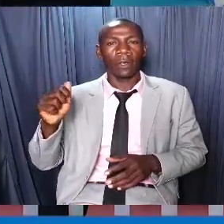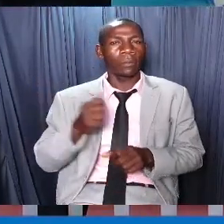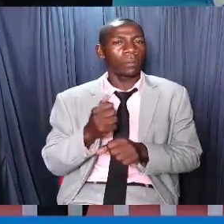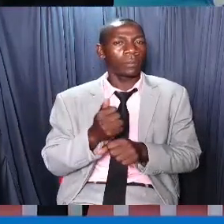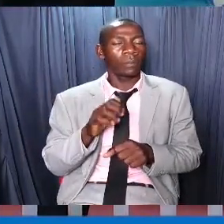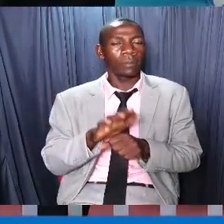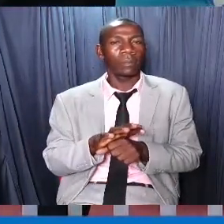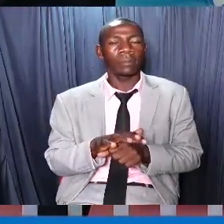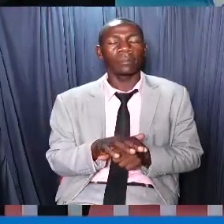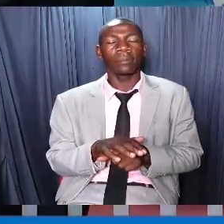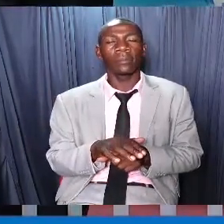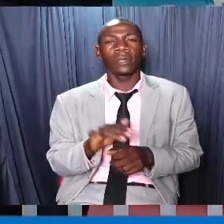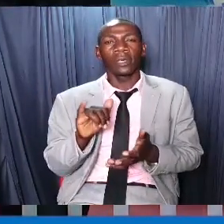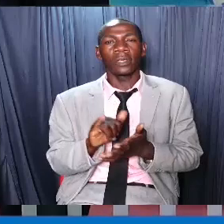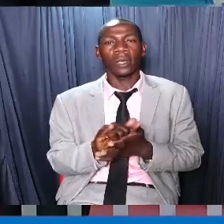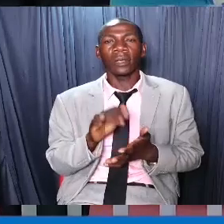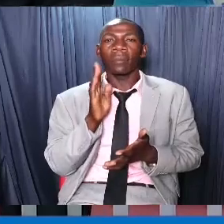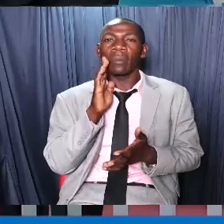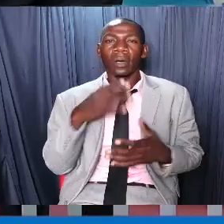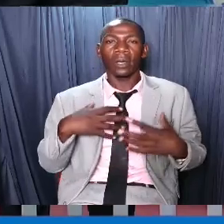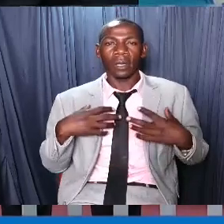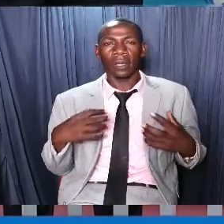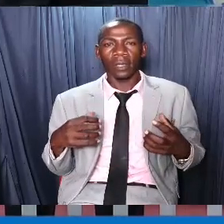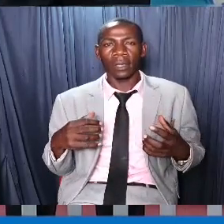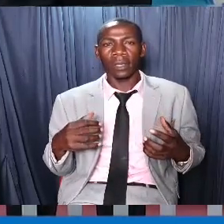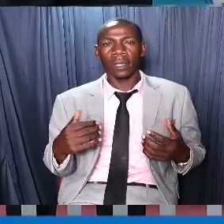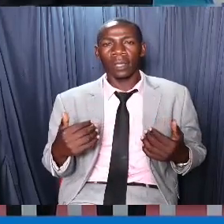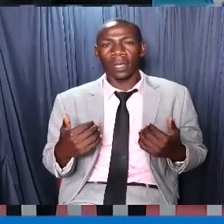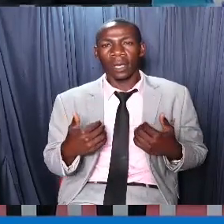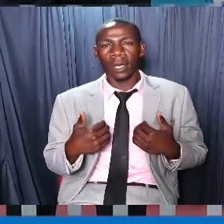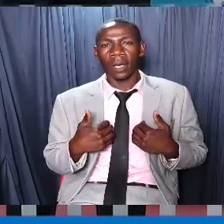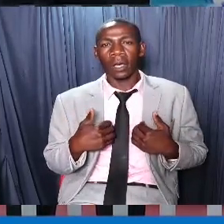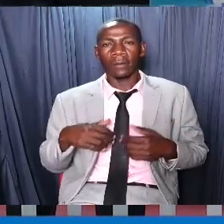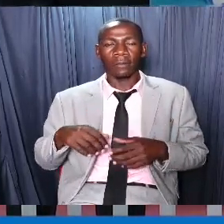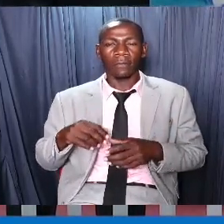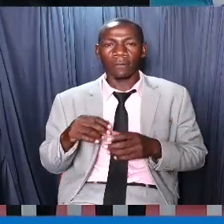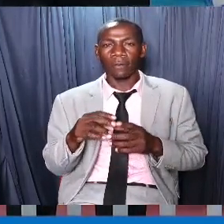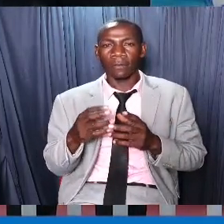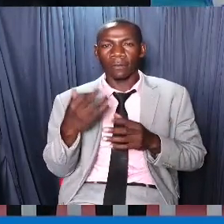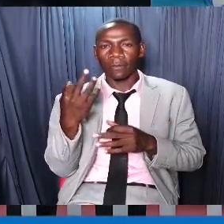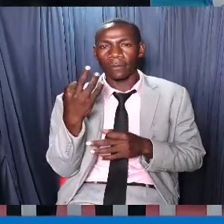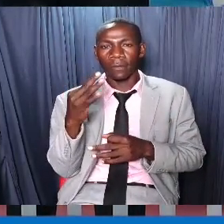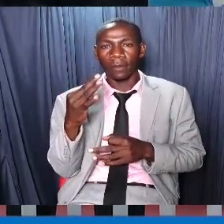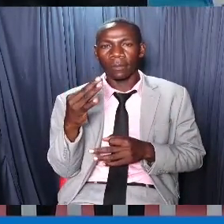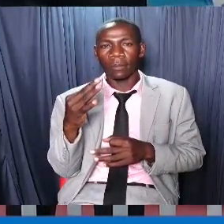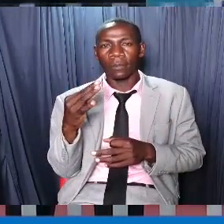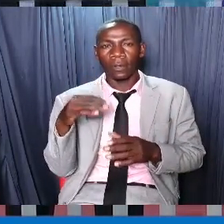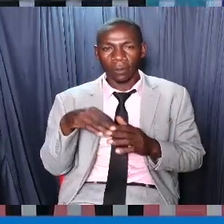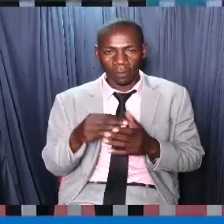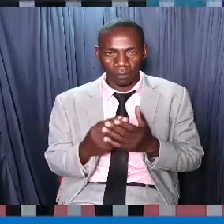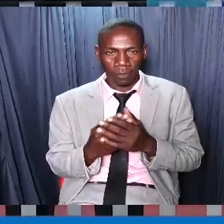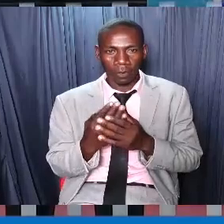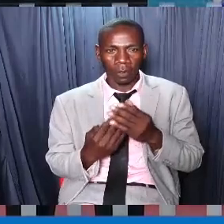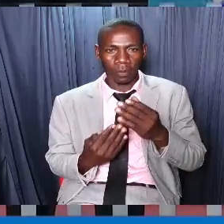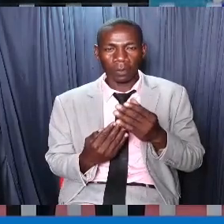years. Mama yule akapona. The mother was healed. Alikuwa ametokwa na tango. She had fibroids. Nikarudi ndani. Then